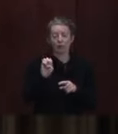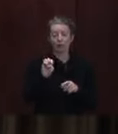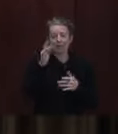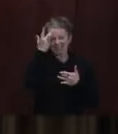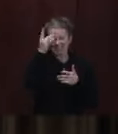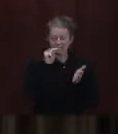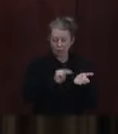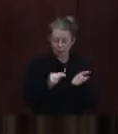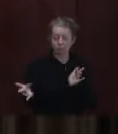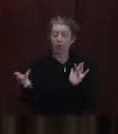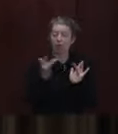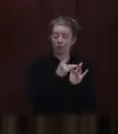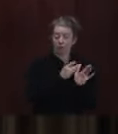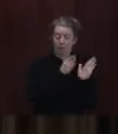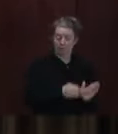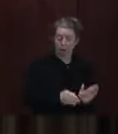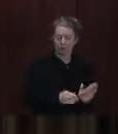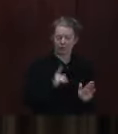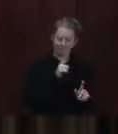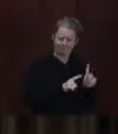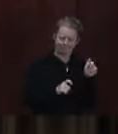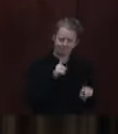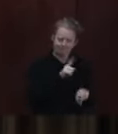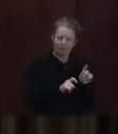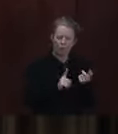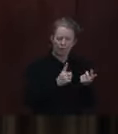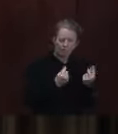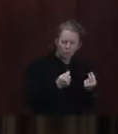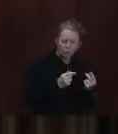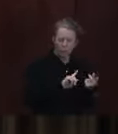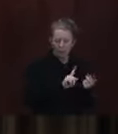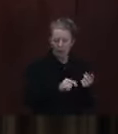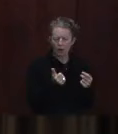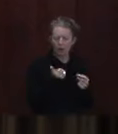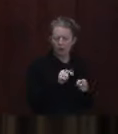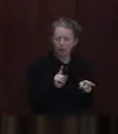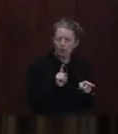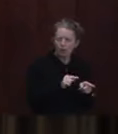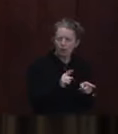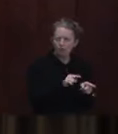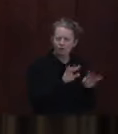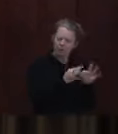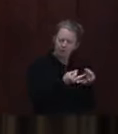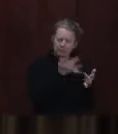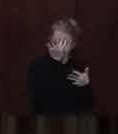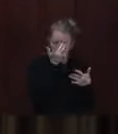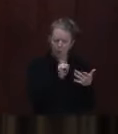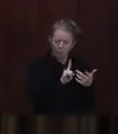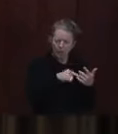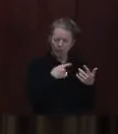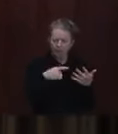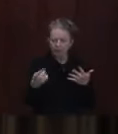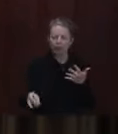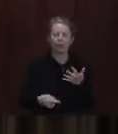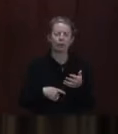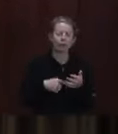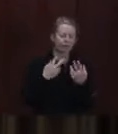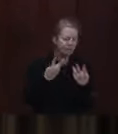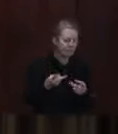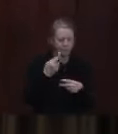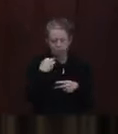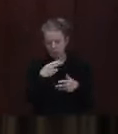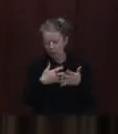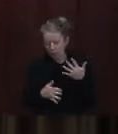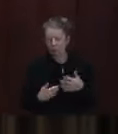case investigation. They talk through everything that's been going on. They say, has anybody in your, you know, where have you been? What places have you gone to? Because that helps